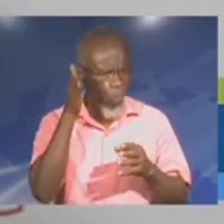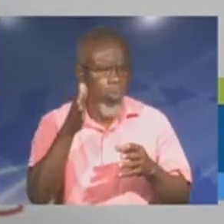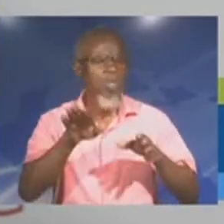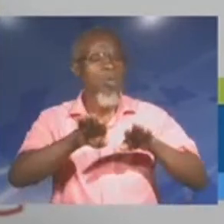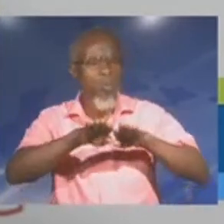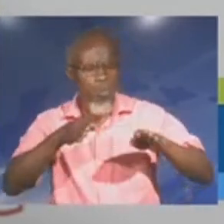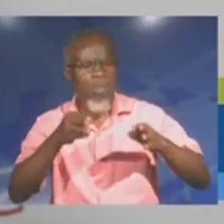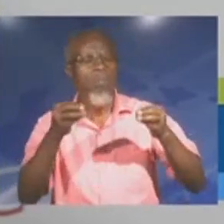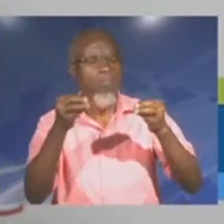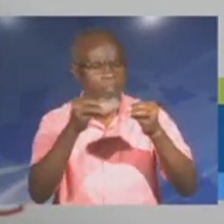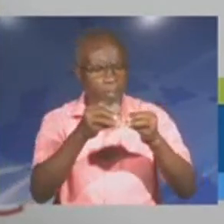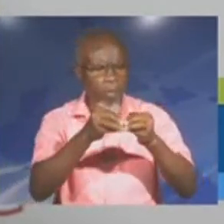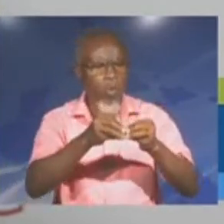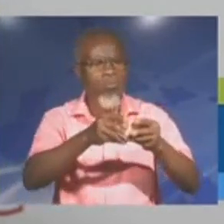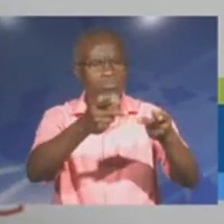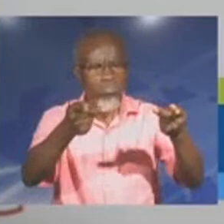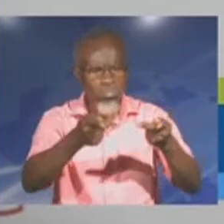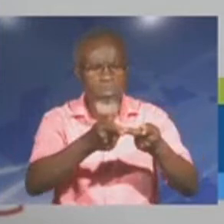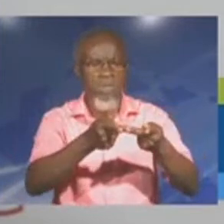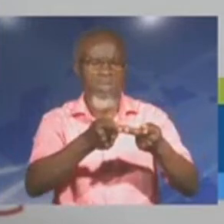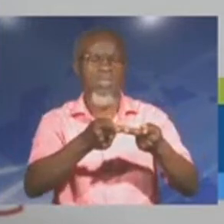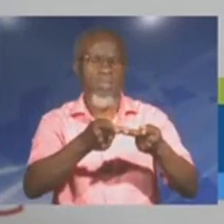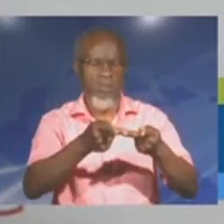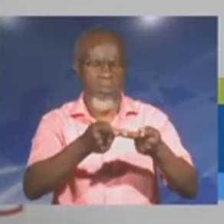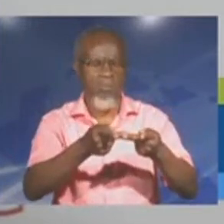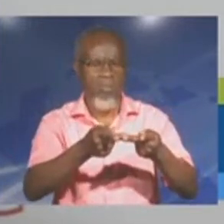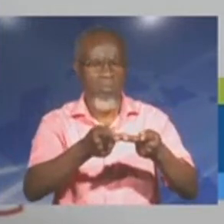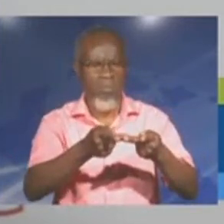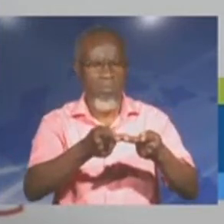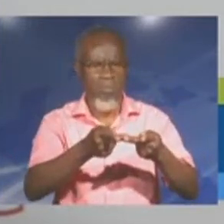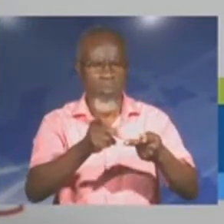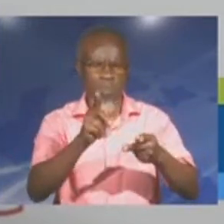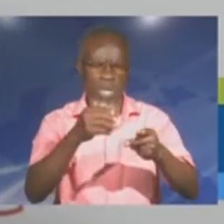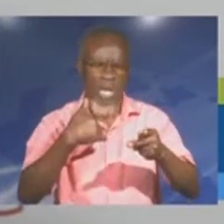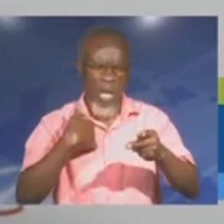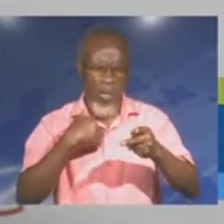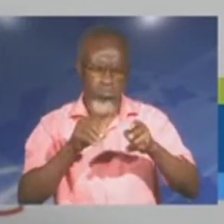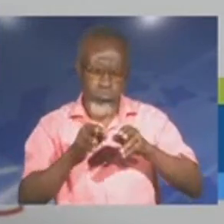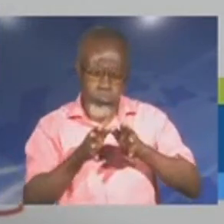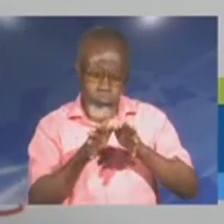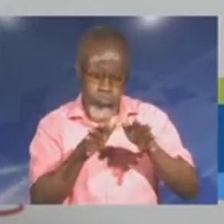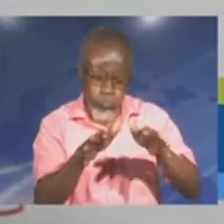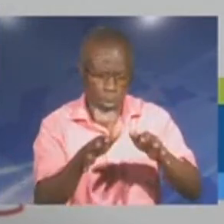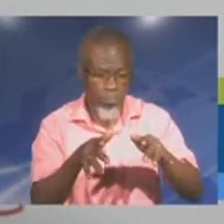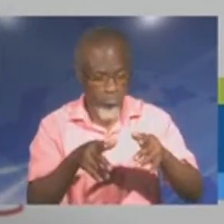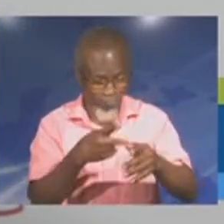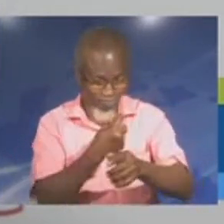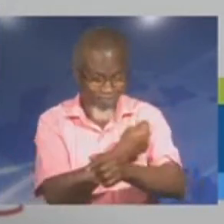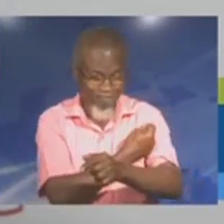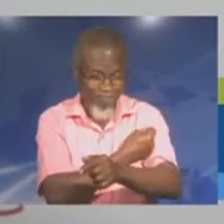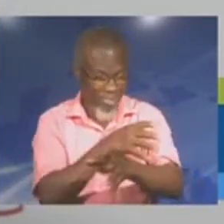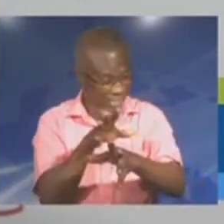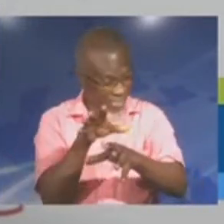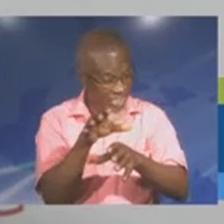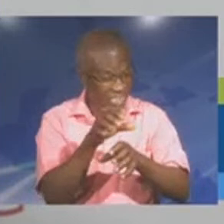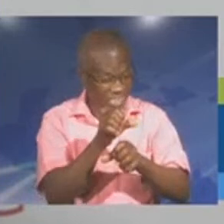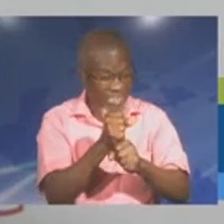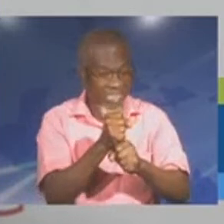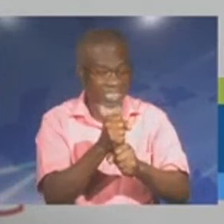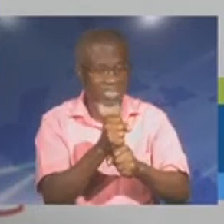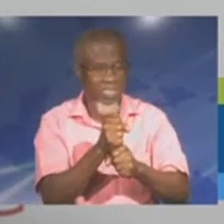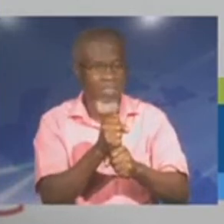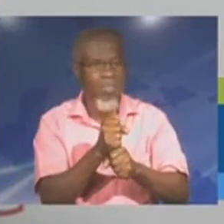sites. So it will be at the MassVac sites as usual, but we are also going to be expanding that at selected